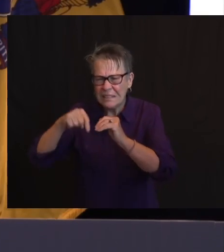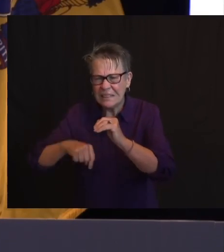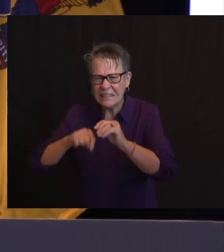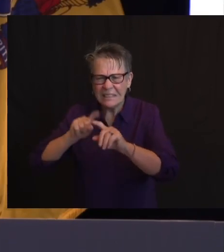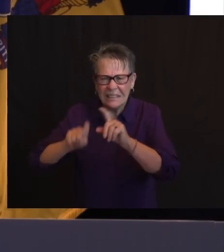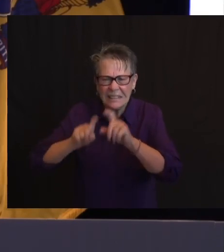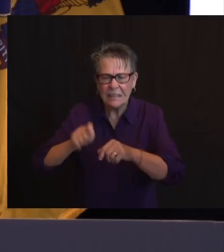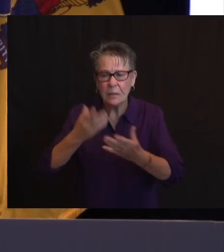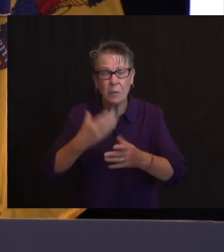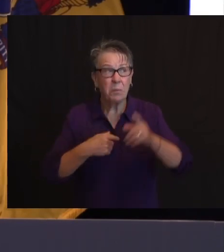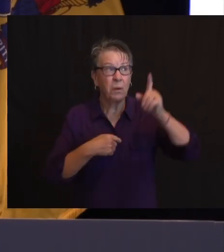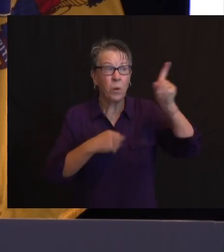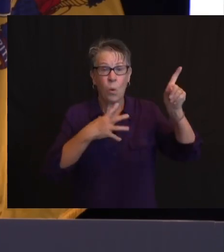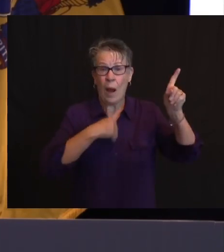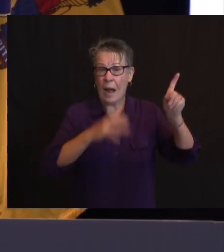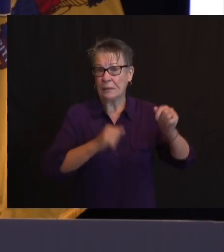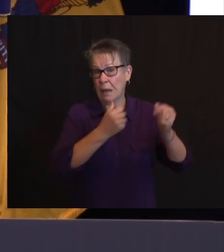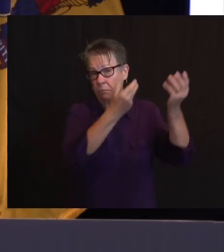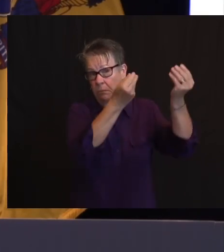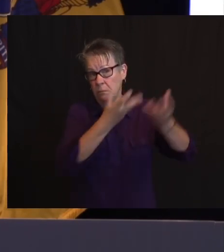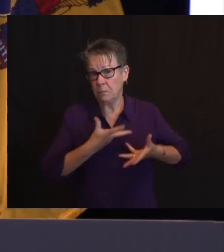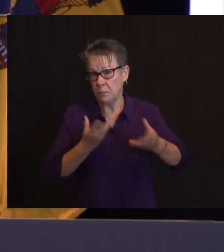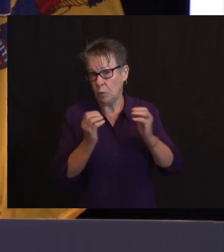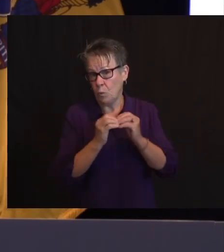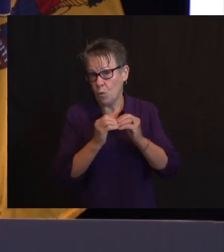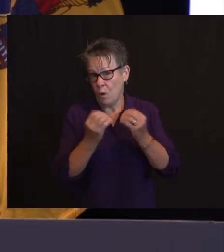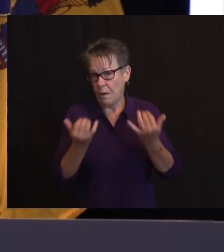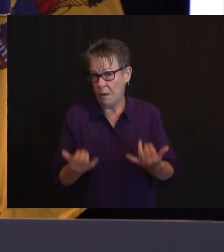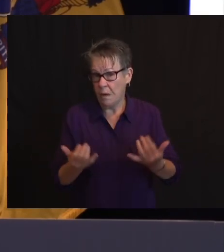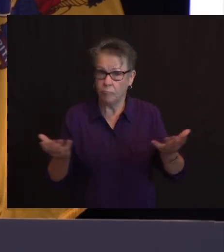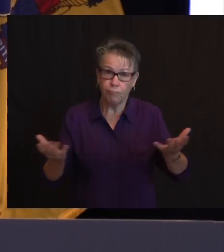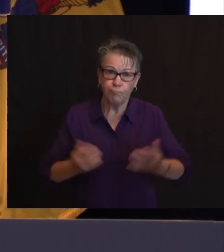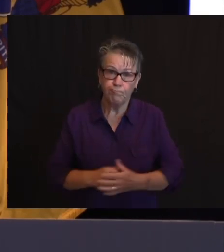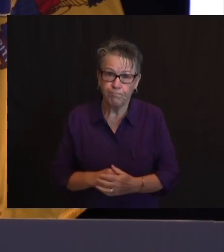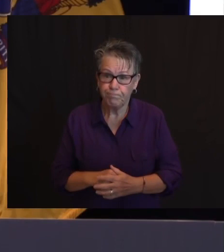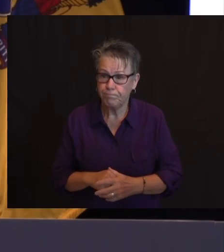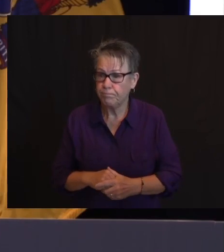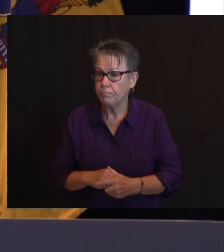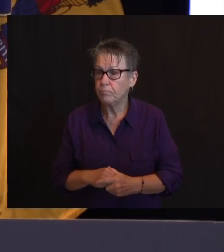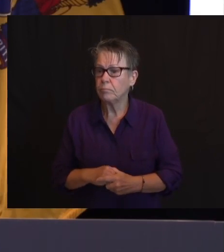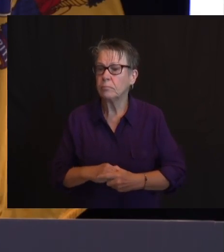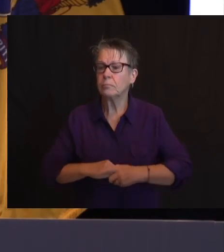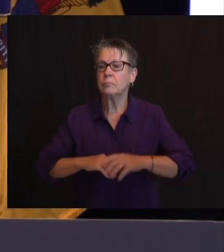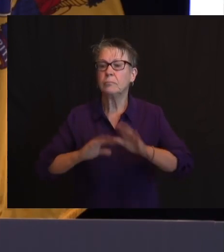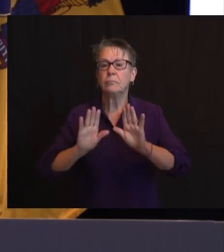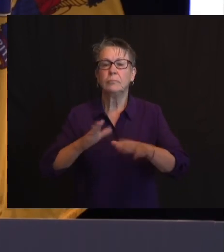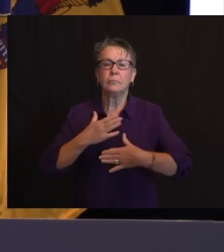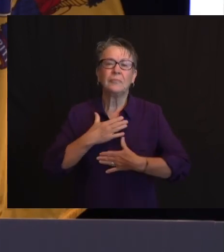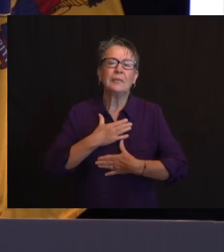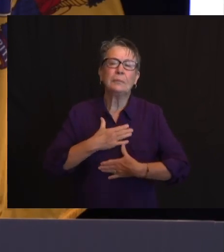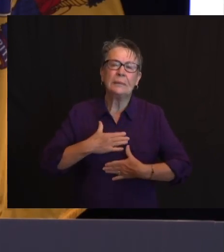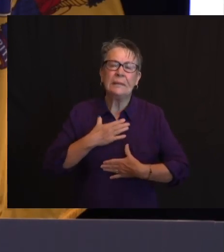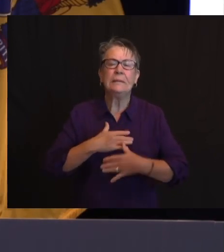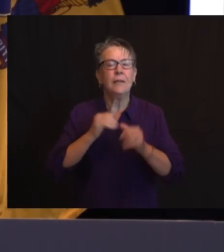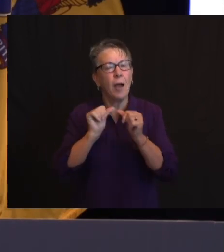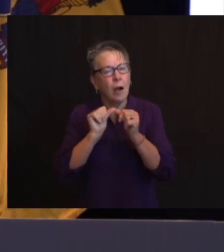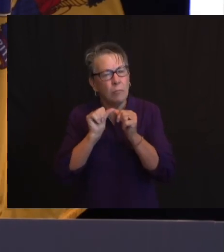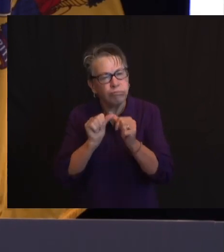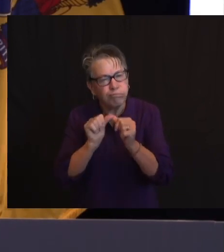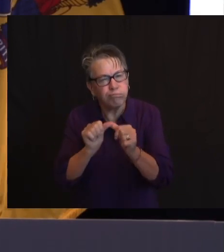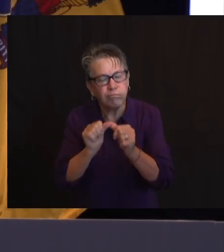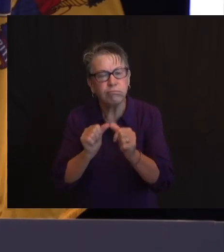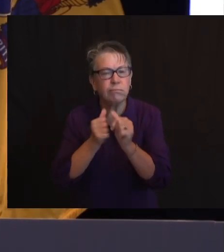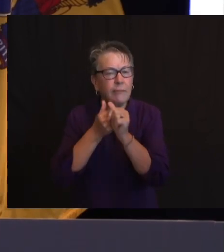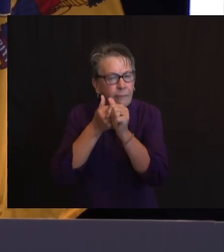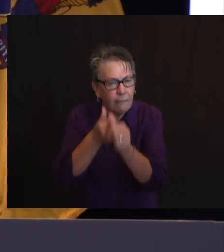ask folks to not only keep doing what you've been doing, both individuals as well as folks who run